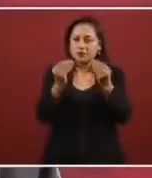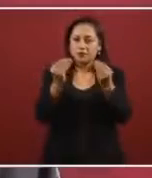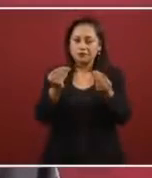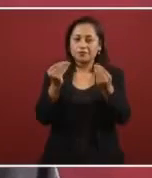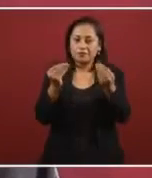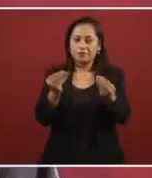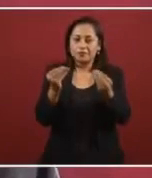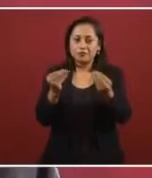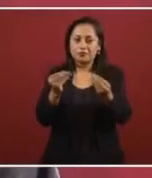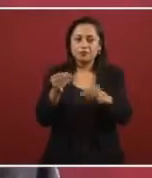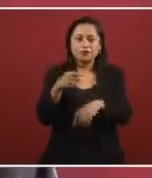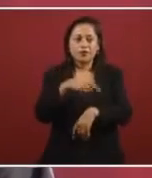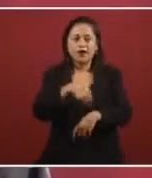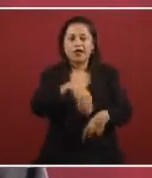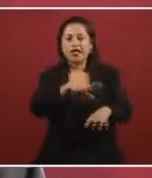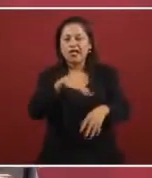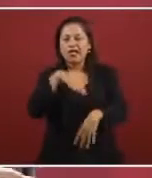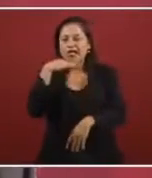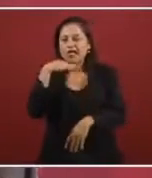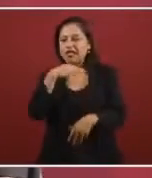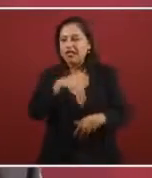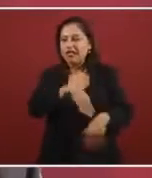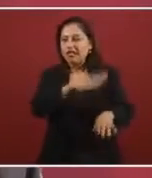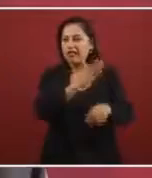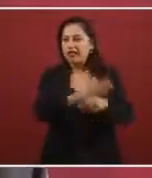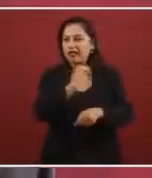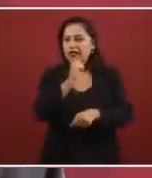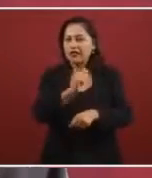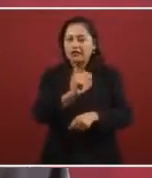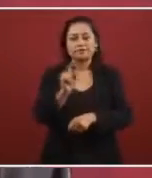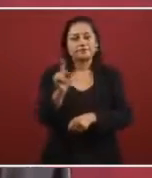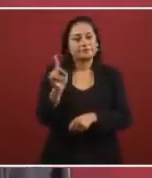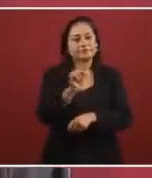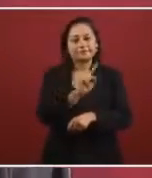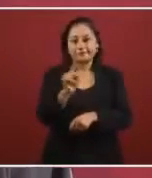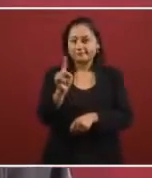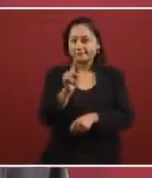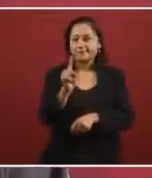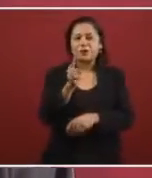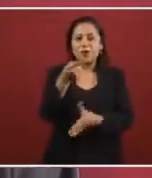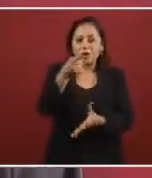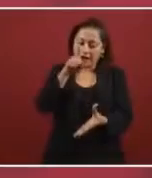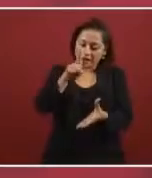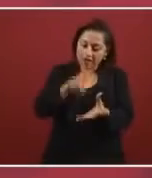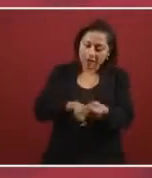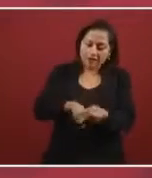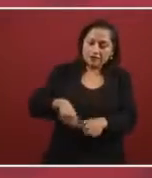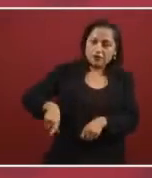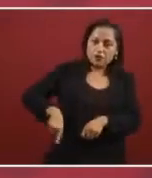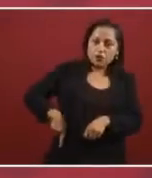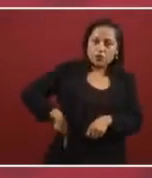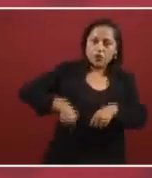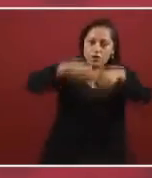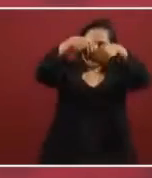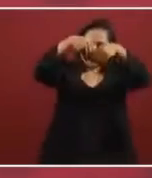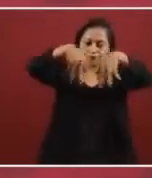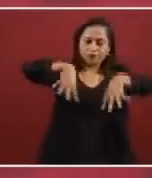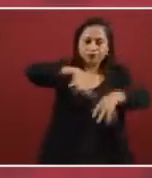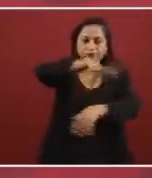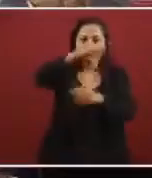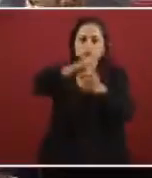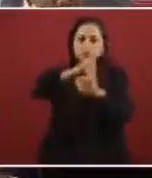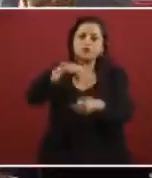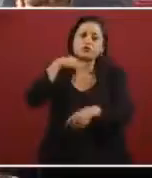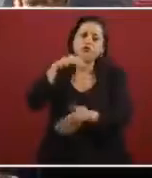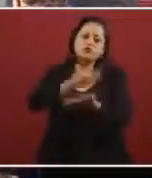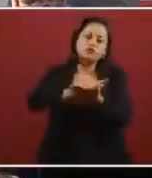actos de corrupción. acts of O sea, corruption. vamos a And so terminar de we're limpiar going el to gobierno finish cleaning the por completo government de completely corrupción. Nos of vemos corruption.